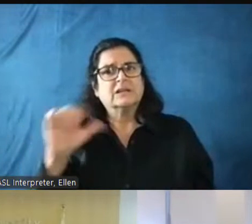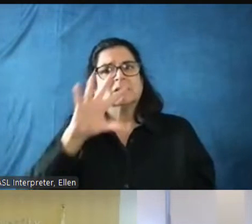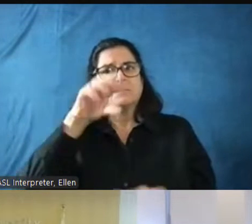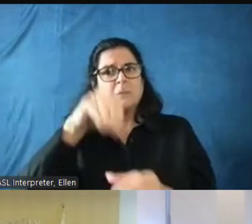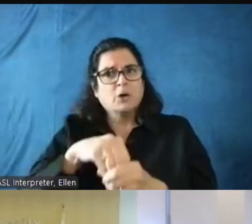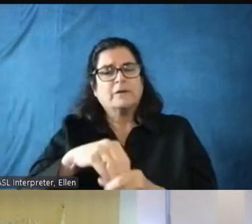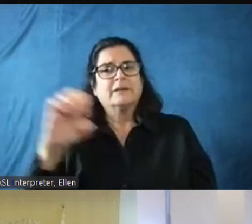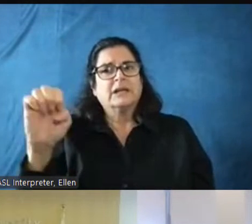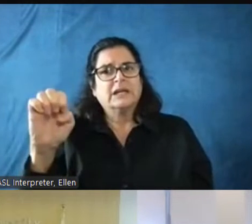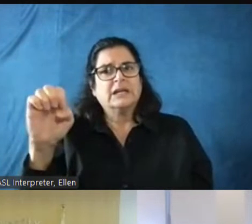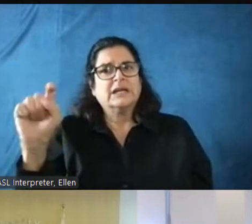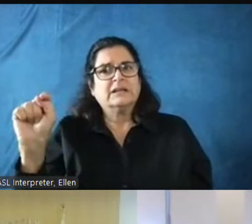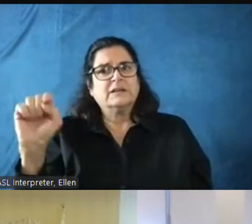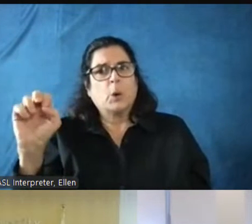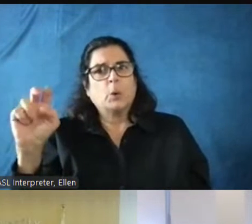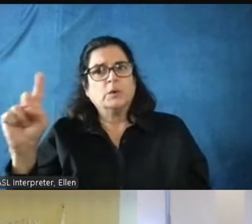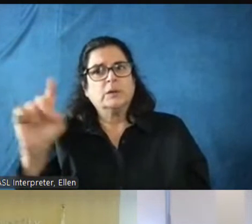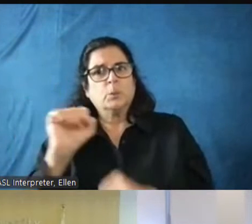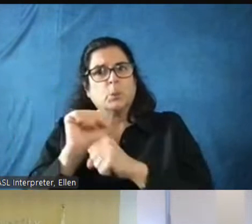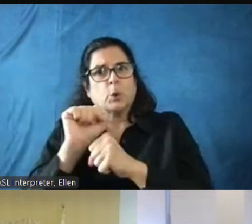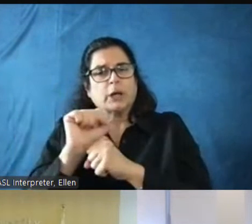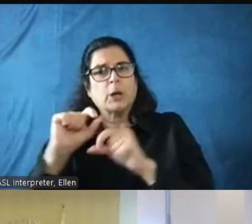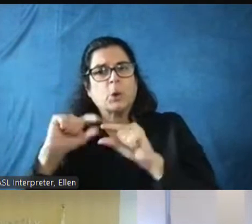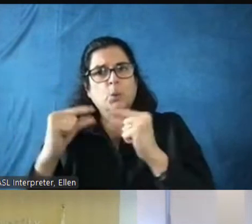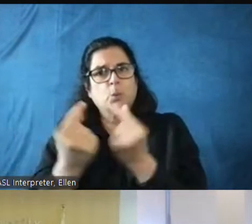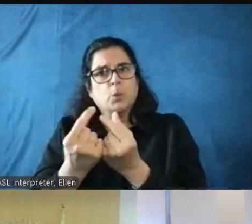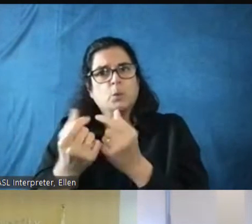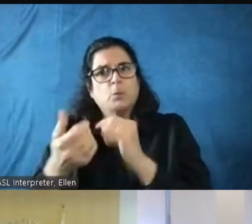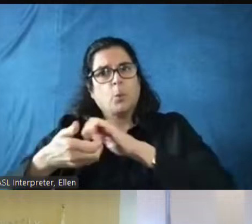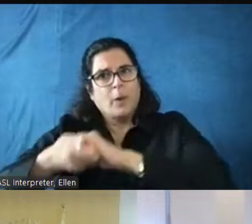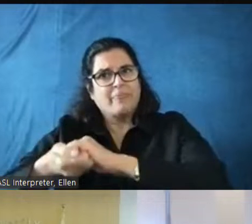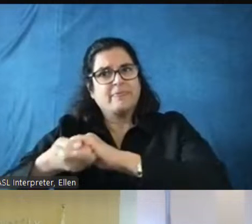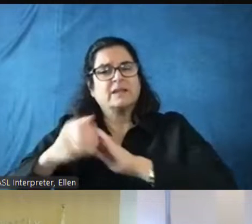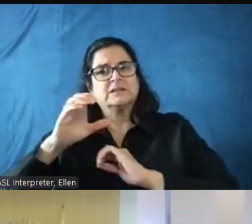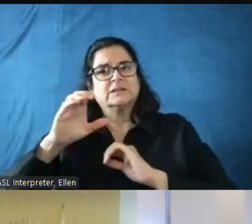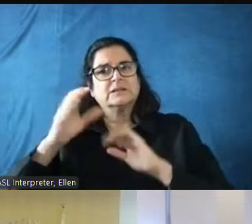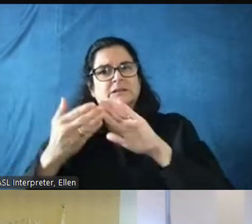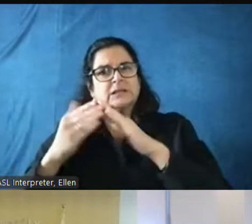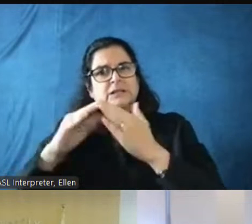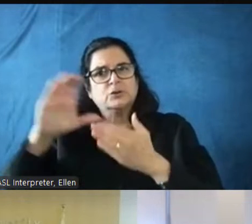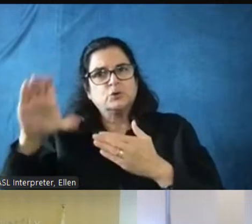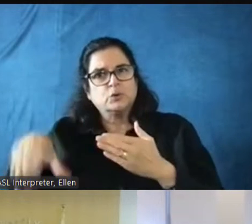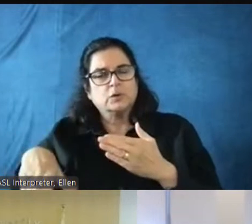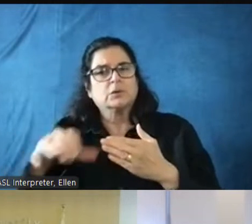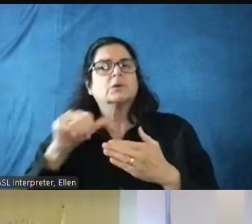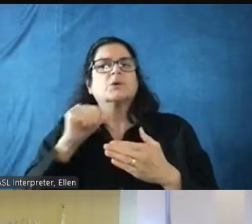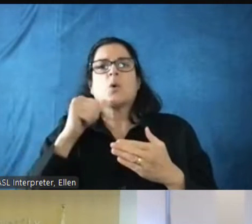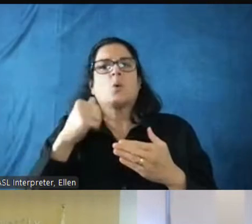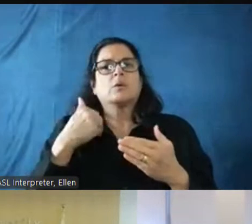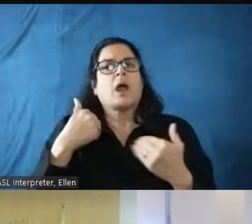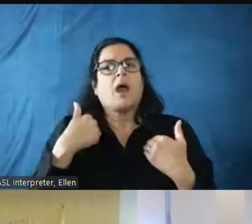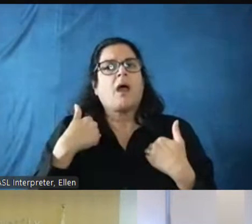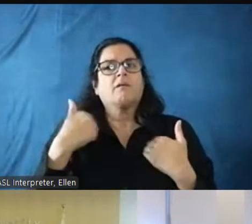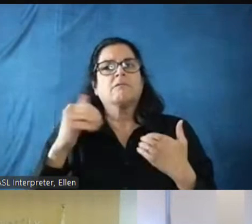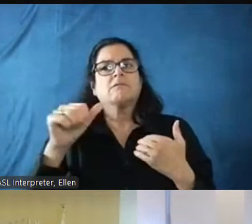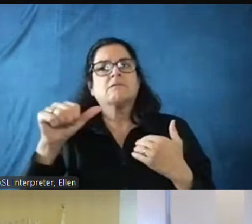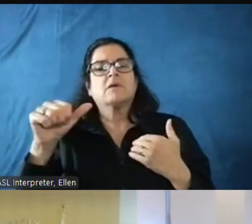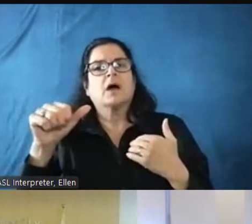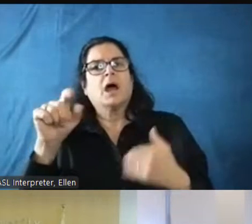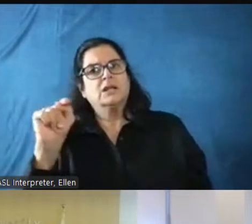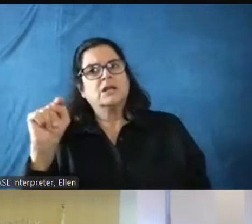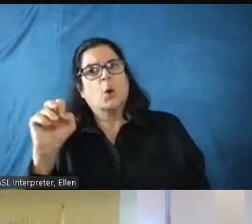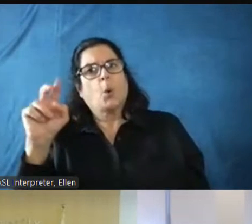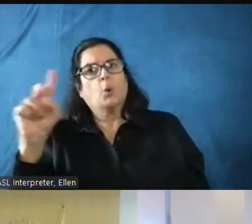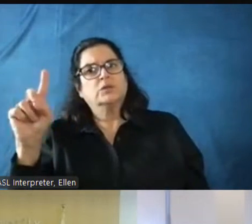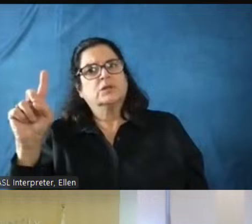working group with the city. But we don't have, like other transit authorities do, a TOD office that is